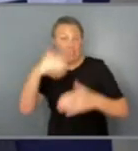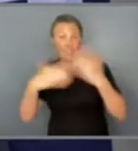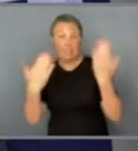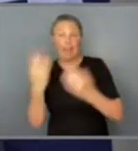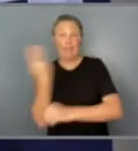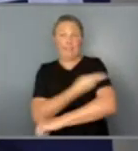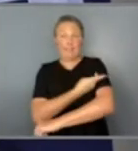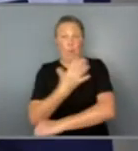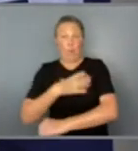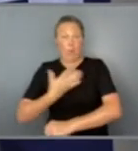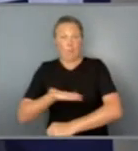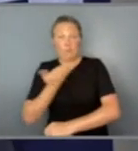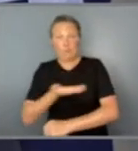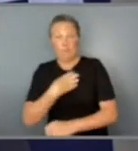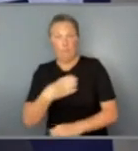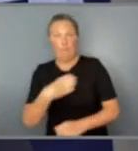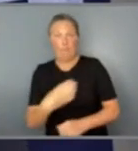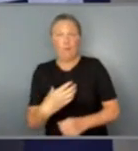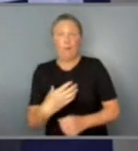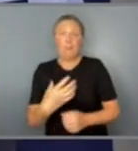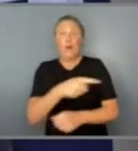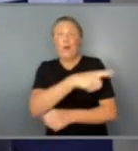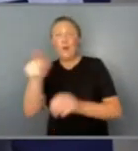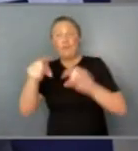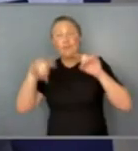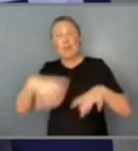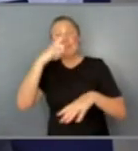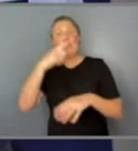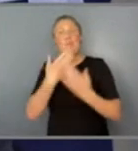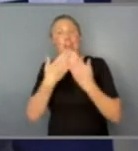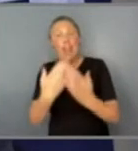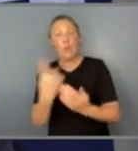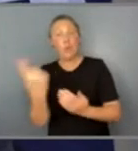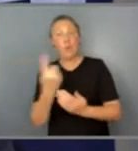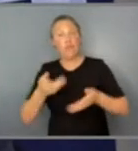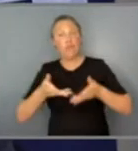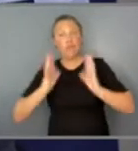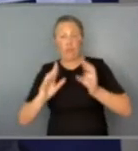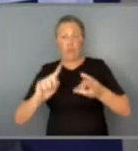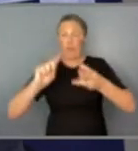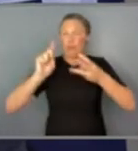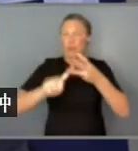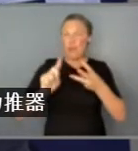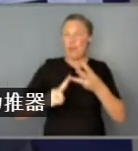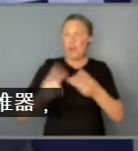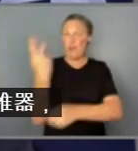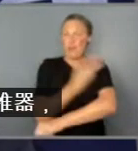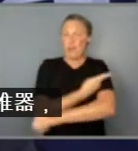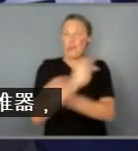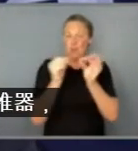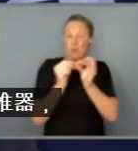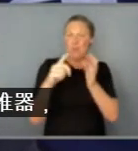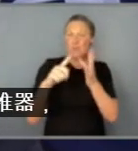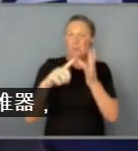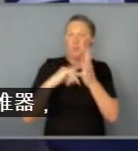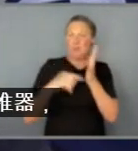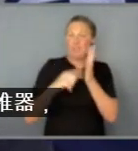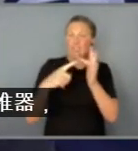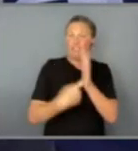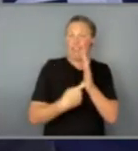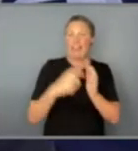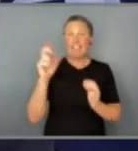going. And I want to thank Australians for turning out for their boosters. We are now doing boosters at a rate of around 100 per